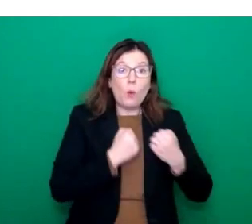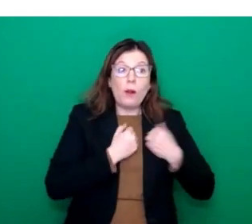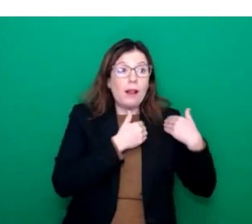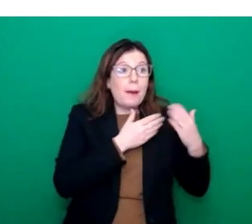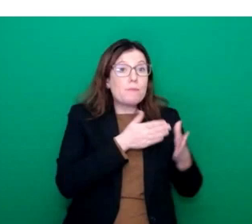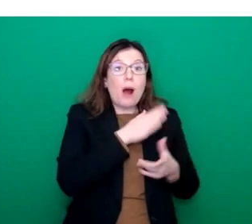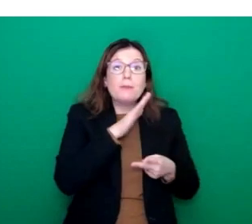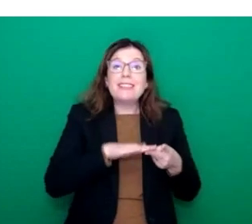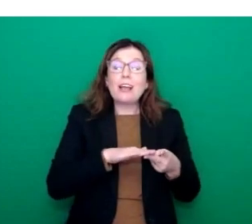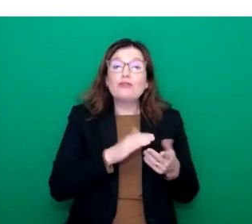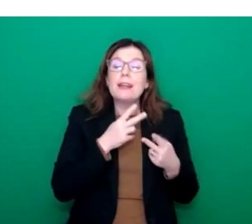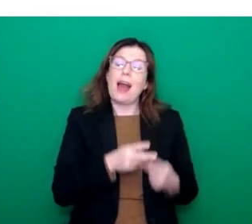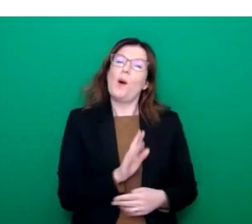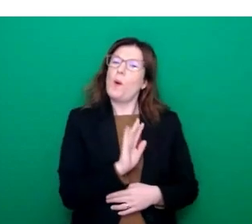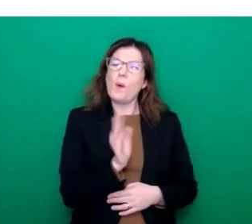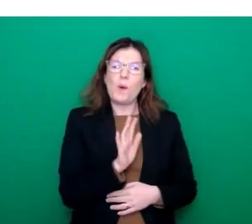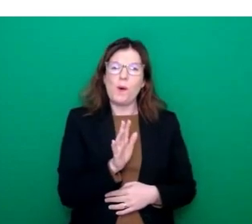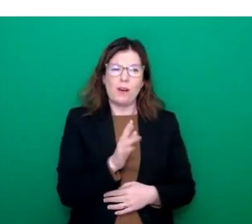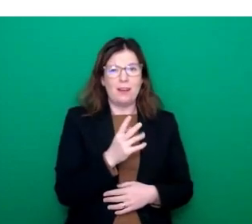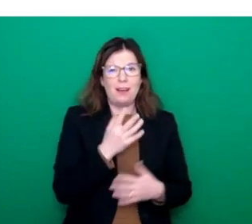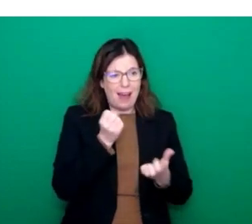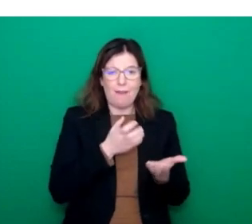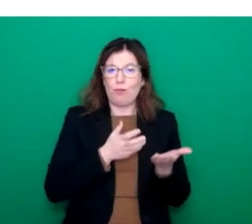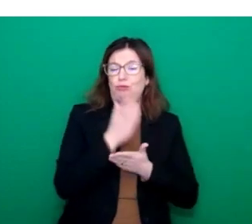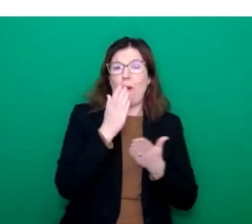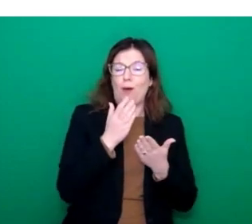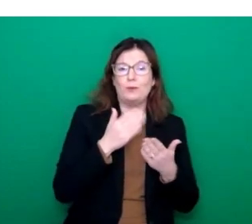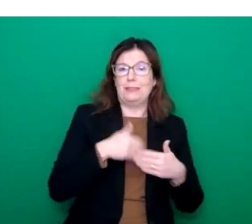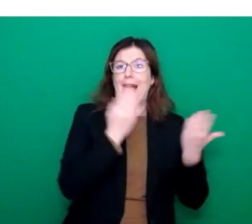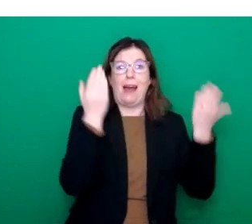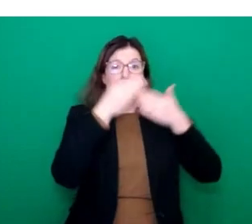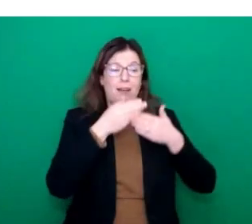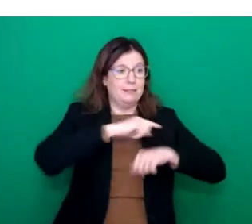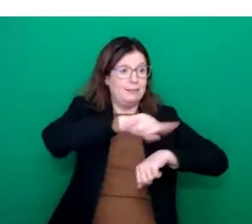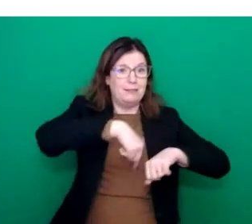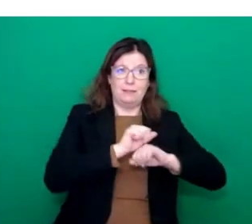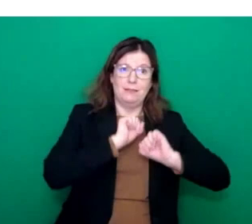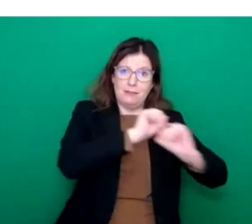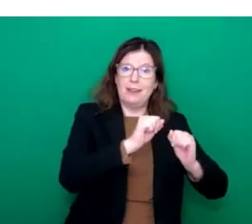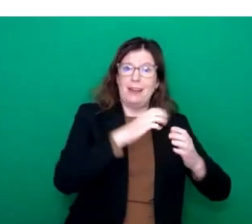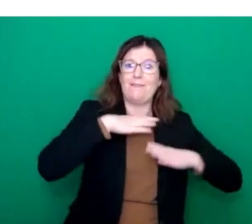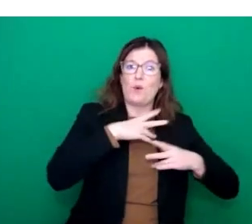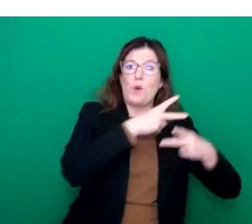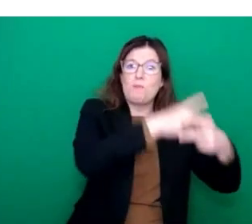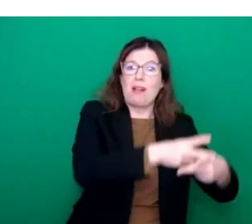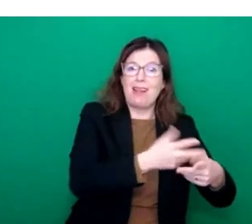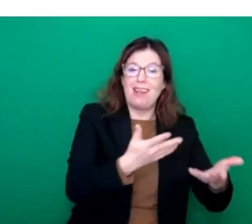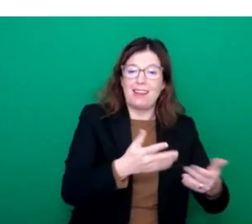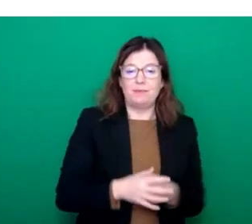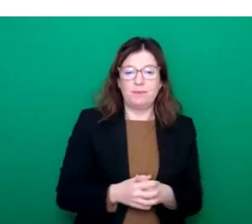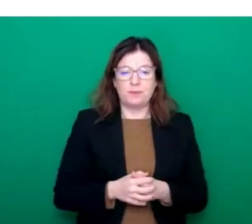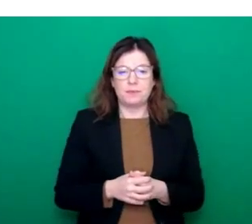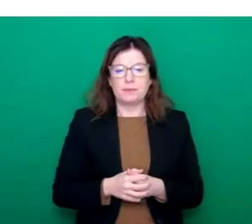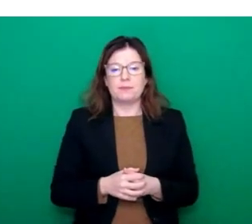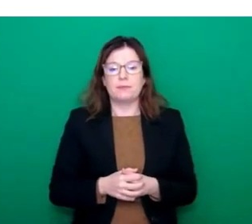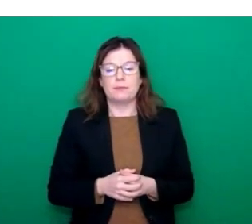secondary care, it's provided 24/7 outside of the healthcare system. There's an awareness